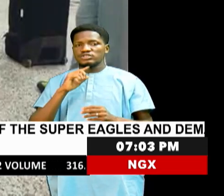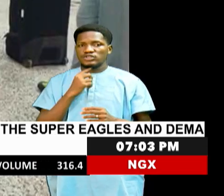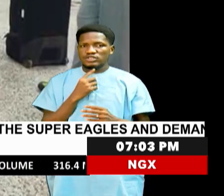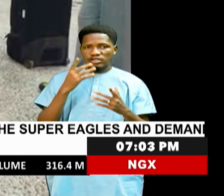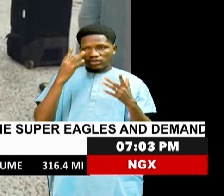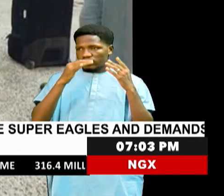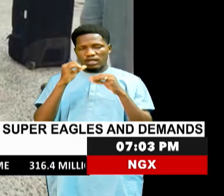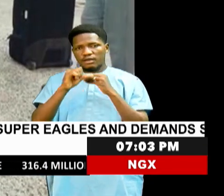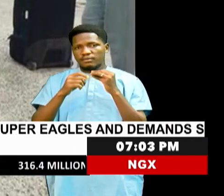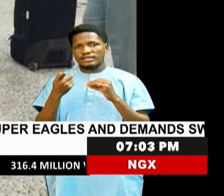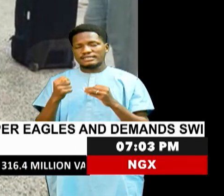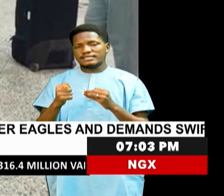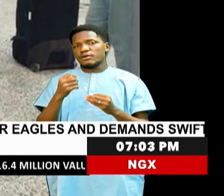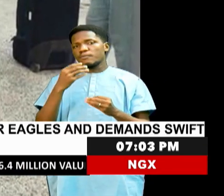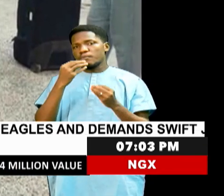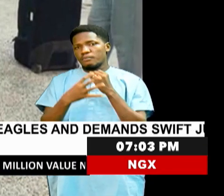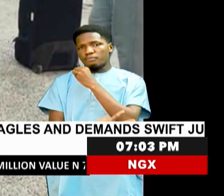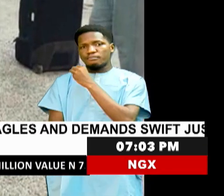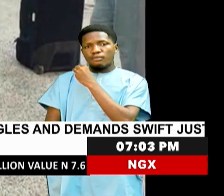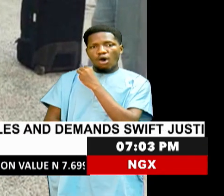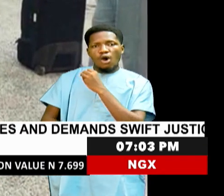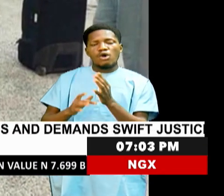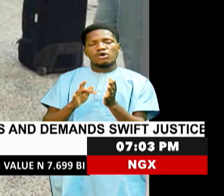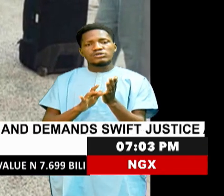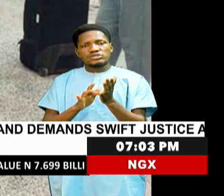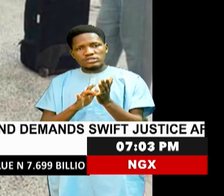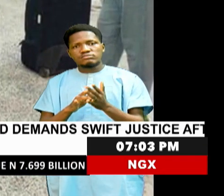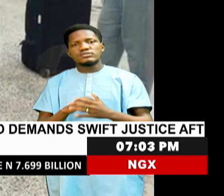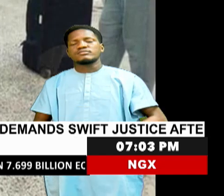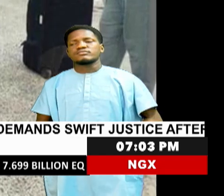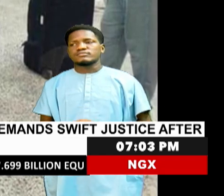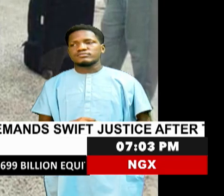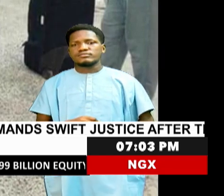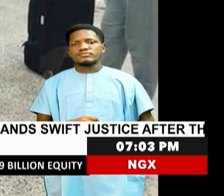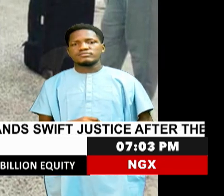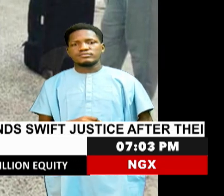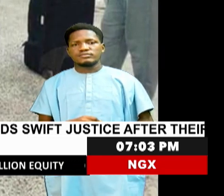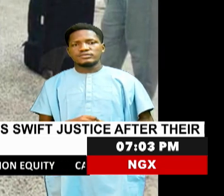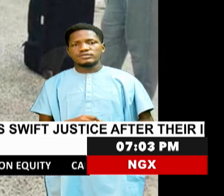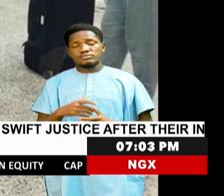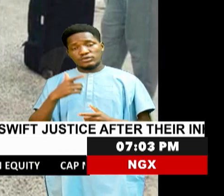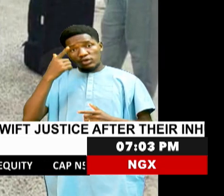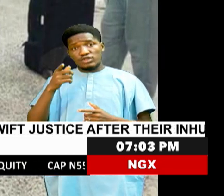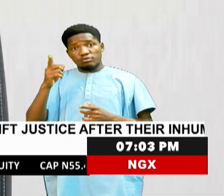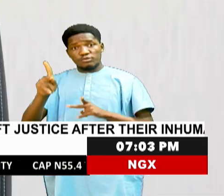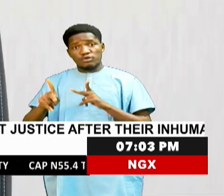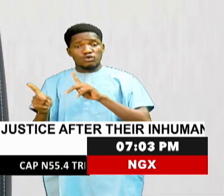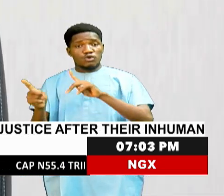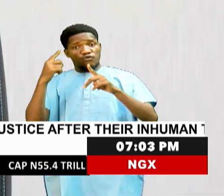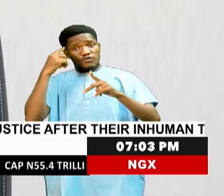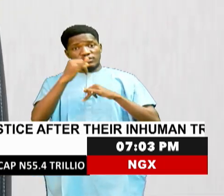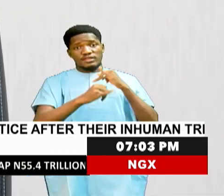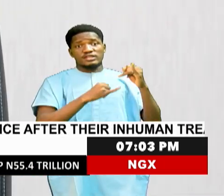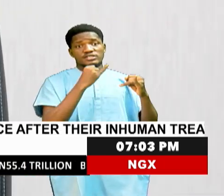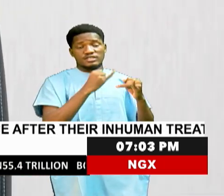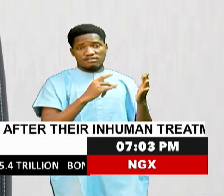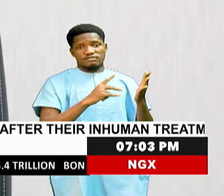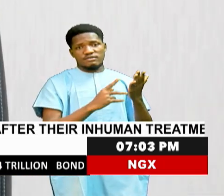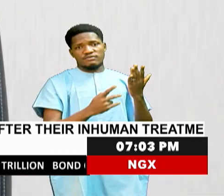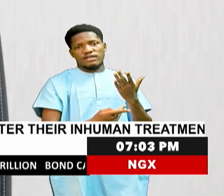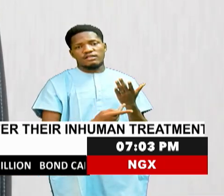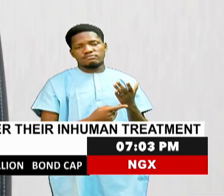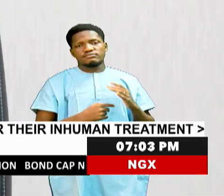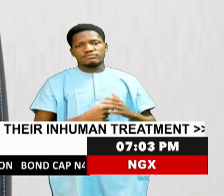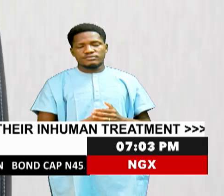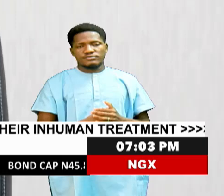treatment, especially considering their presence in Libya for an international event. He assured Nigerians that the Ministry of